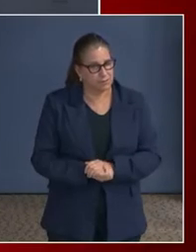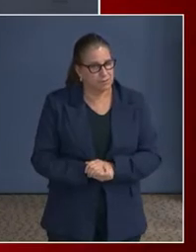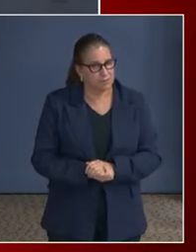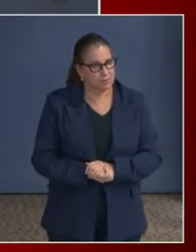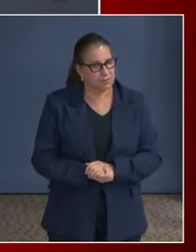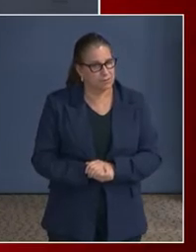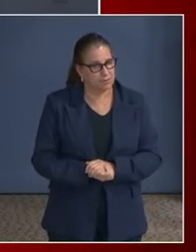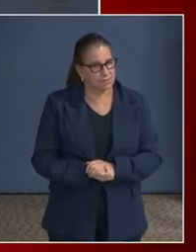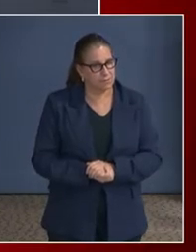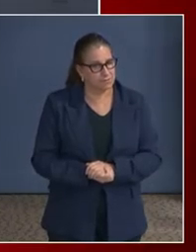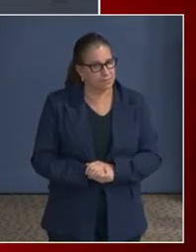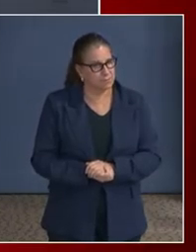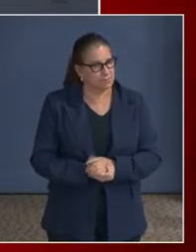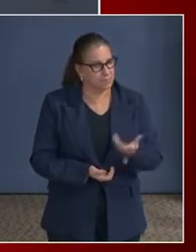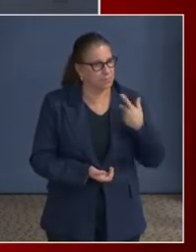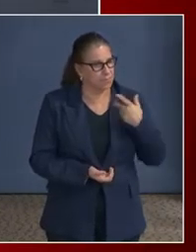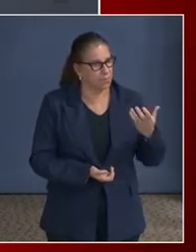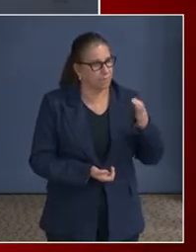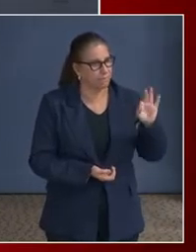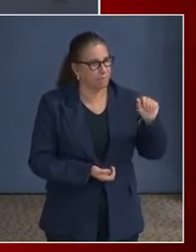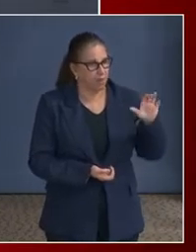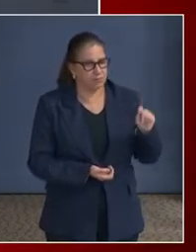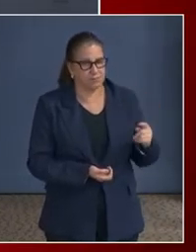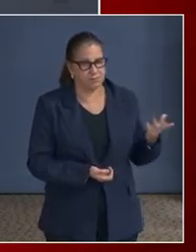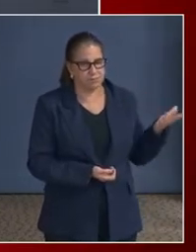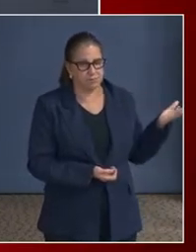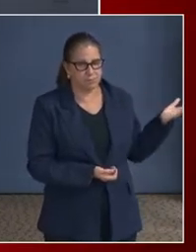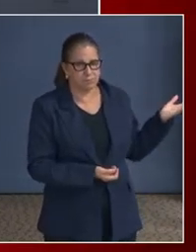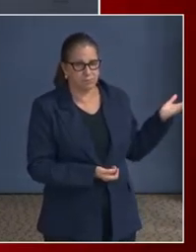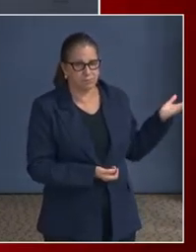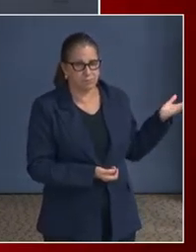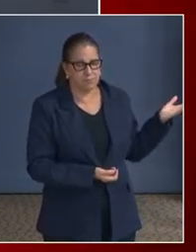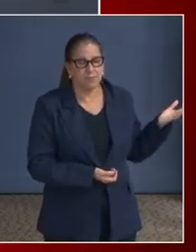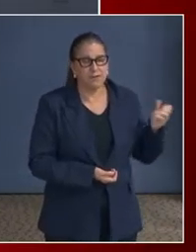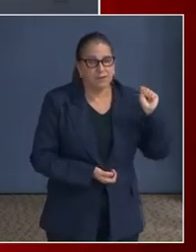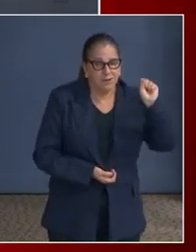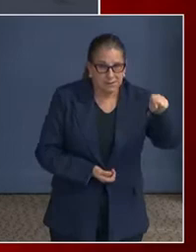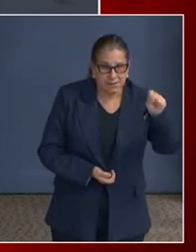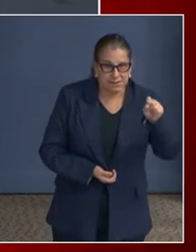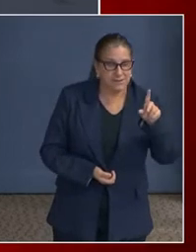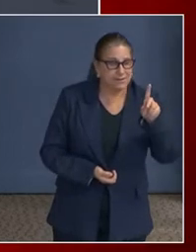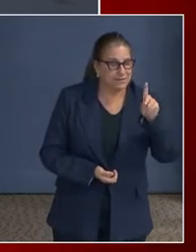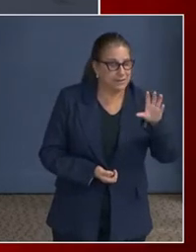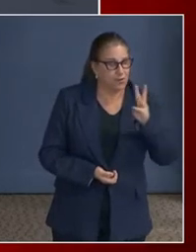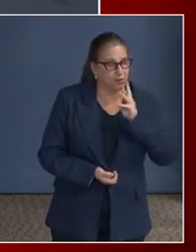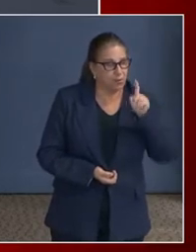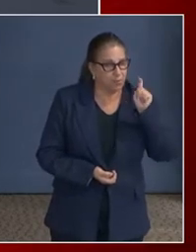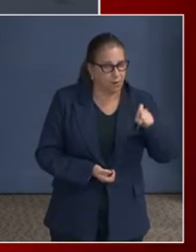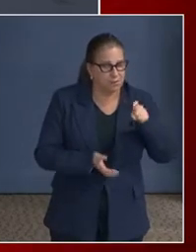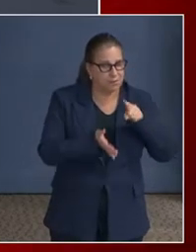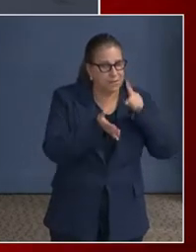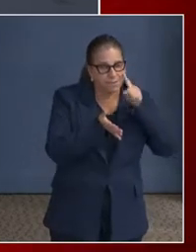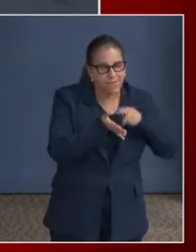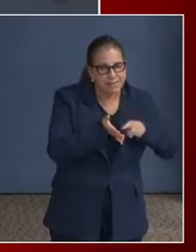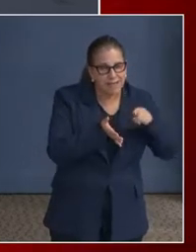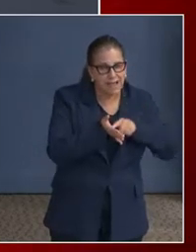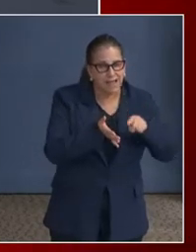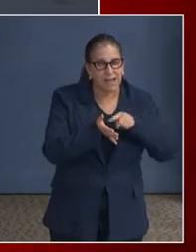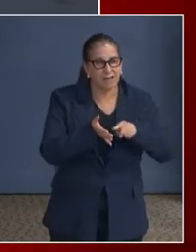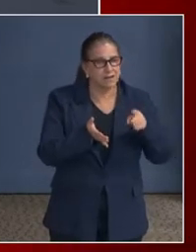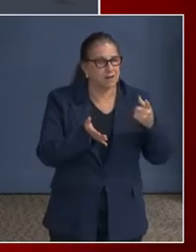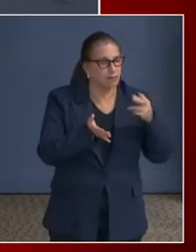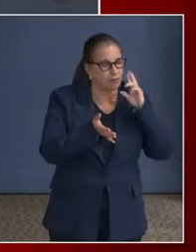so that's why DC Water needs to do some research. We need to consult with them on what they have found, and residents